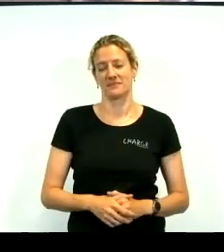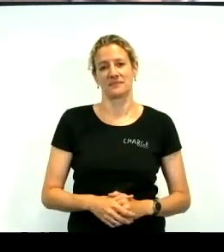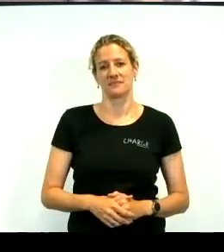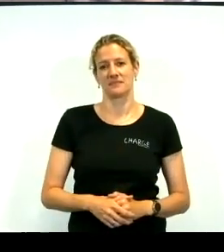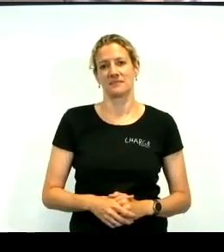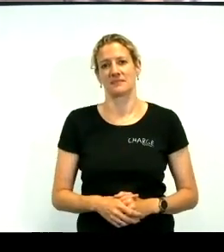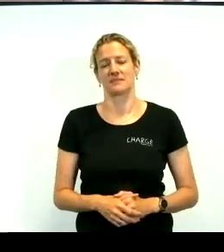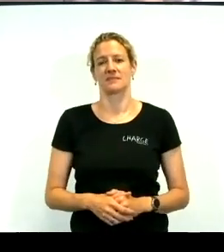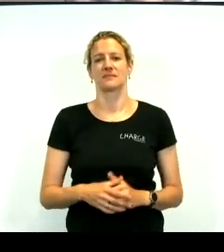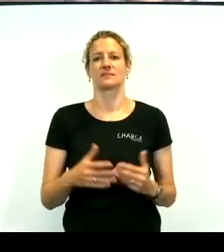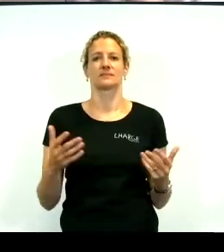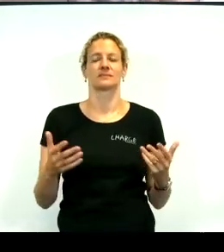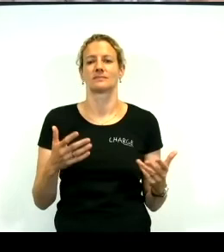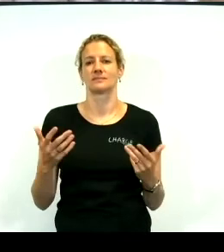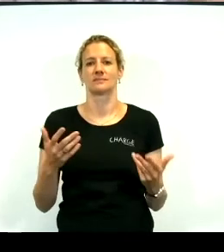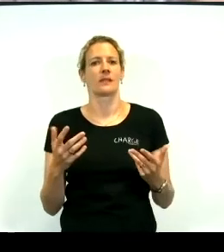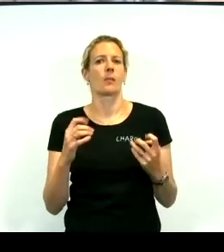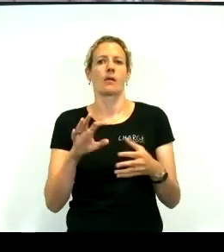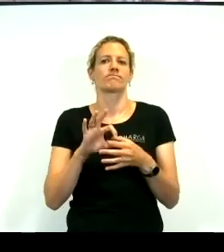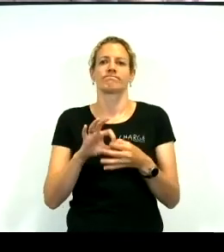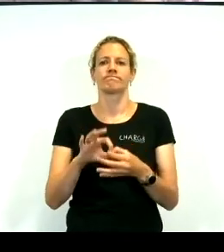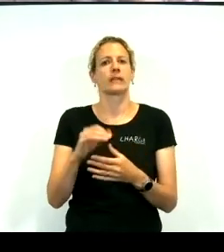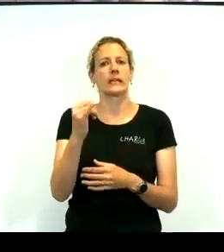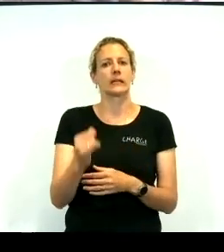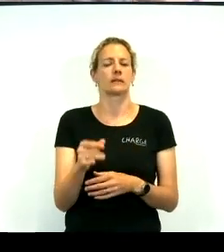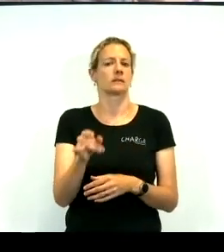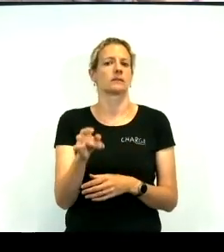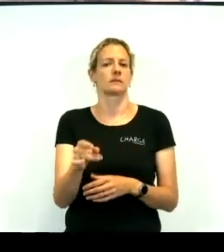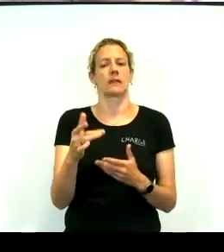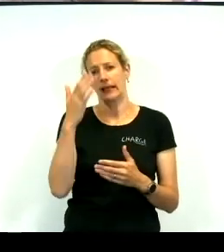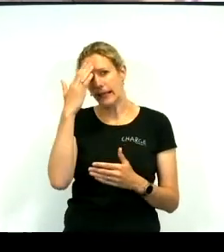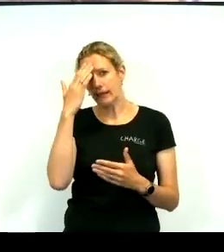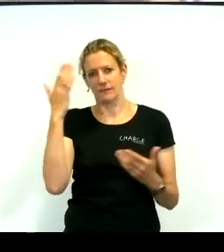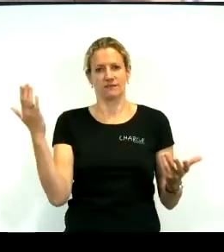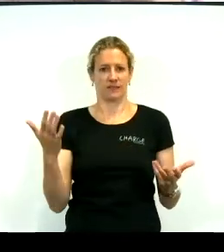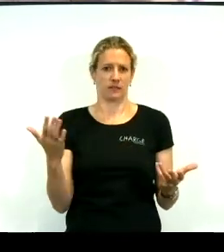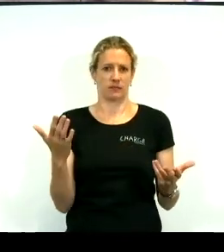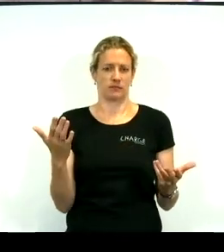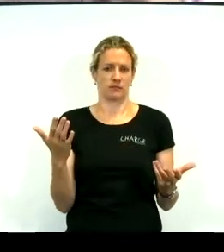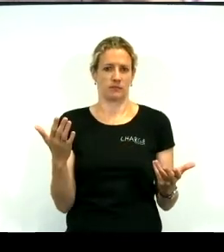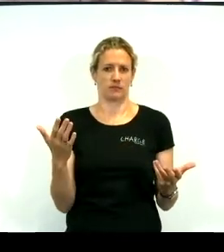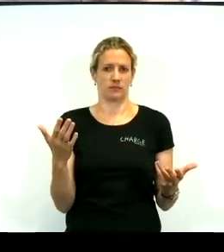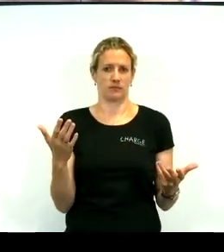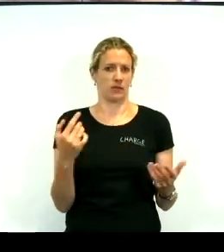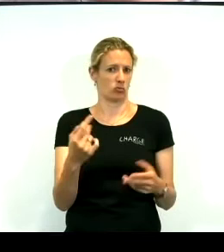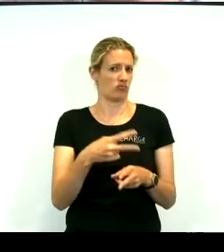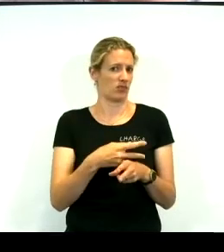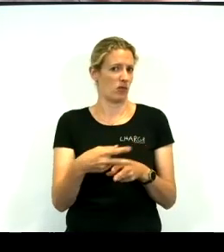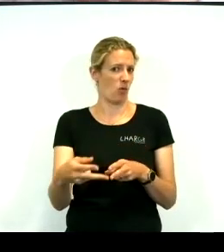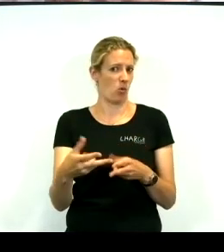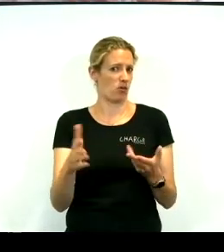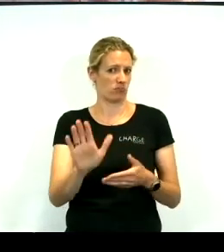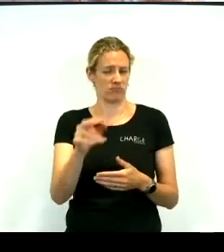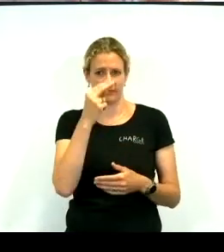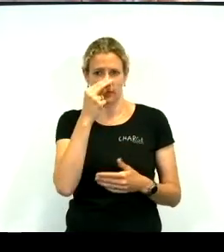uses. So if the young man that I showed you with, we use communication in print, which is